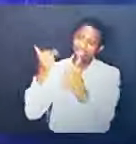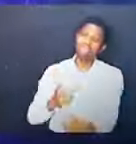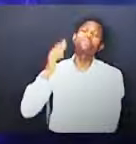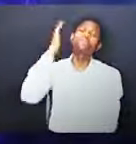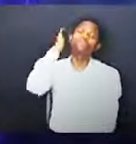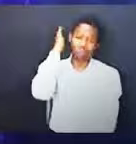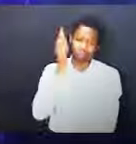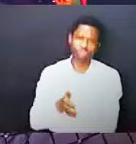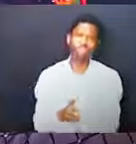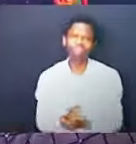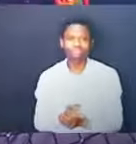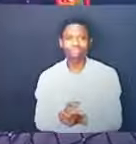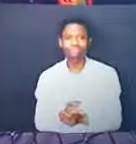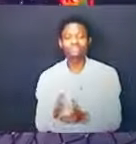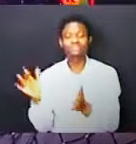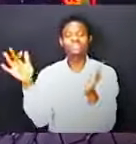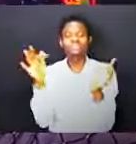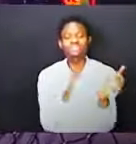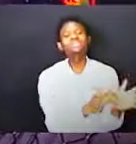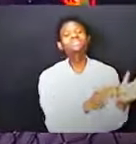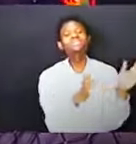Jesus, Obeba.